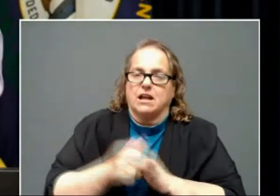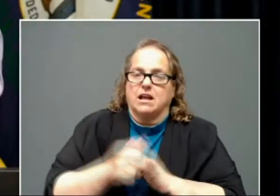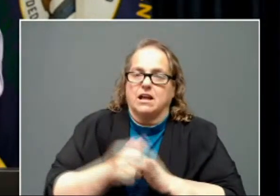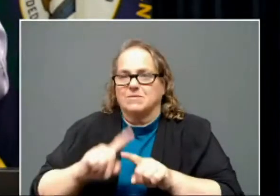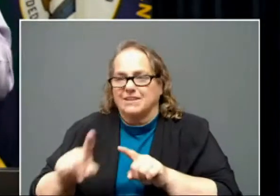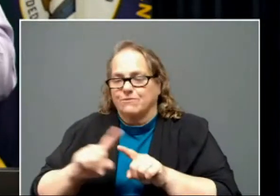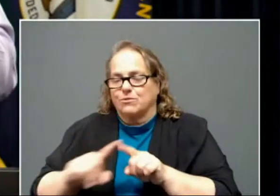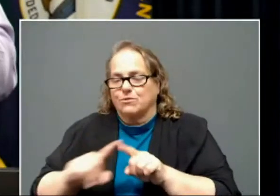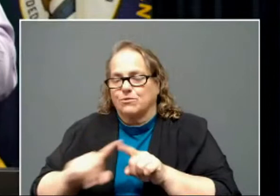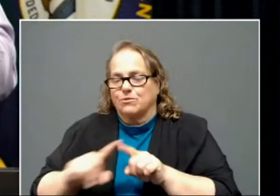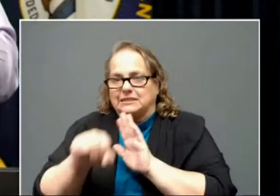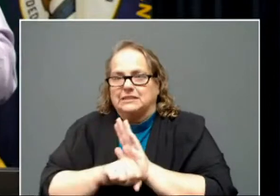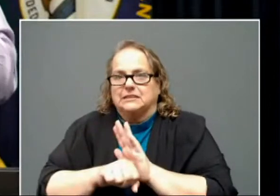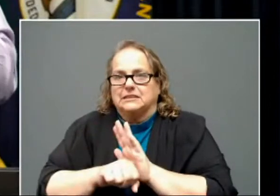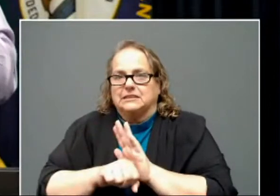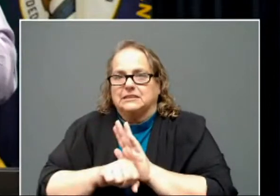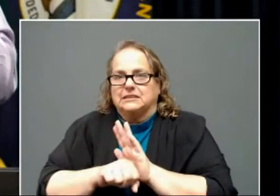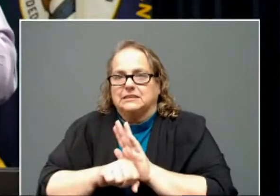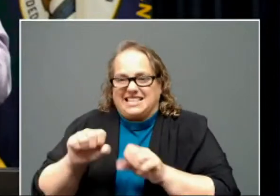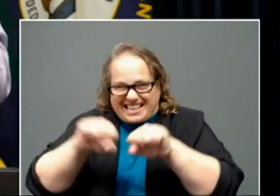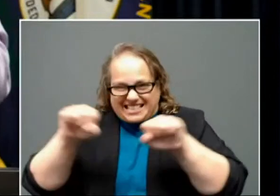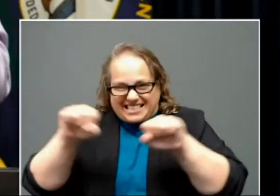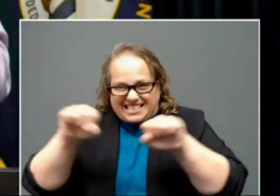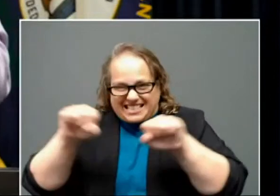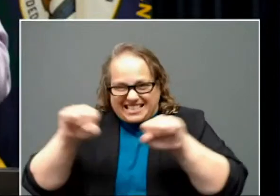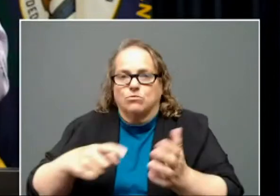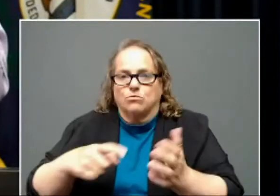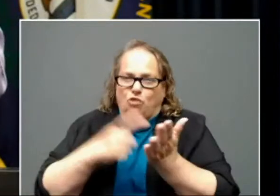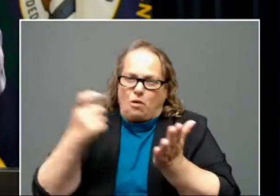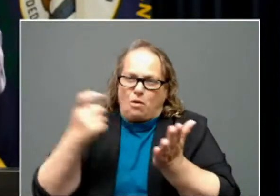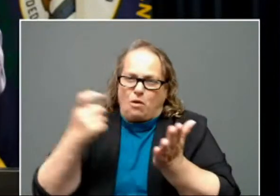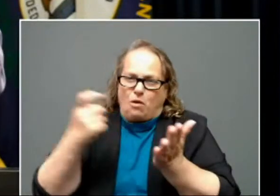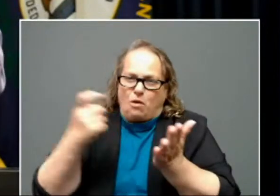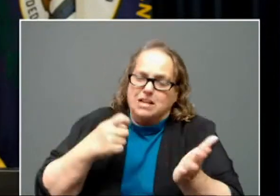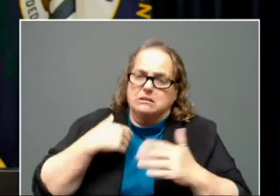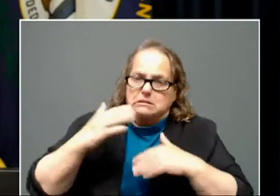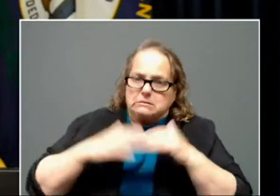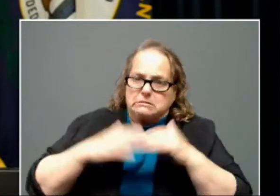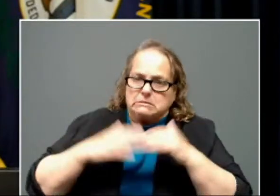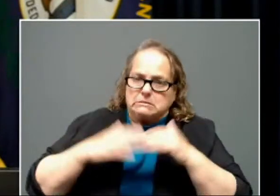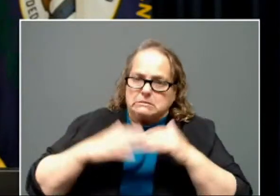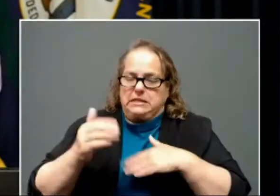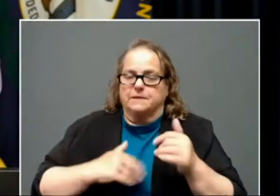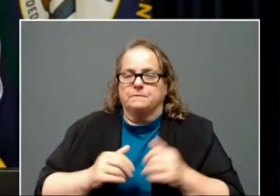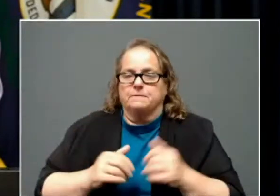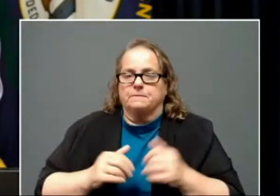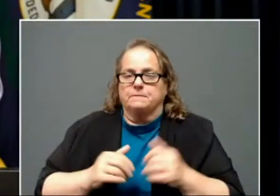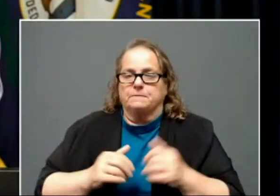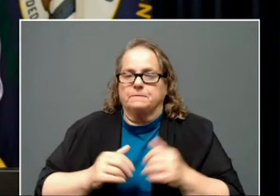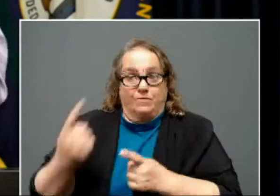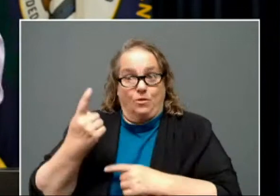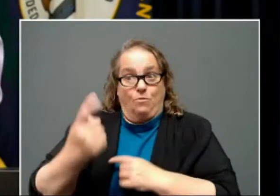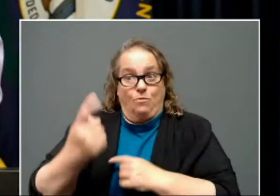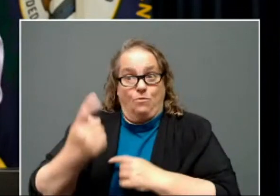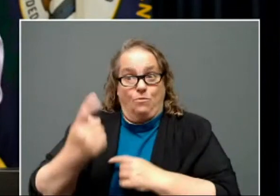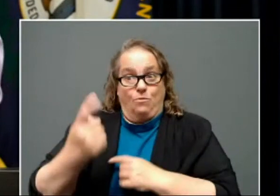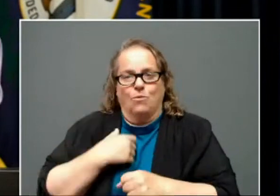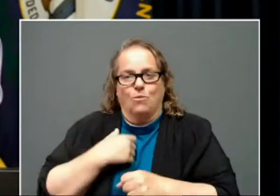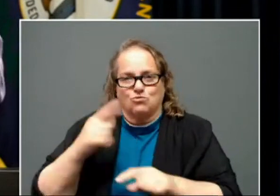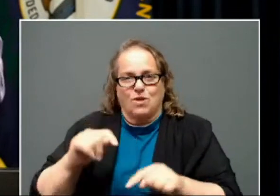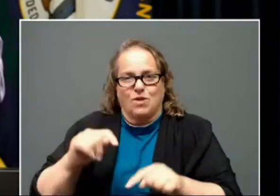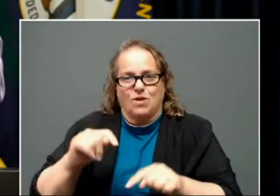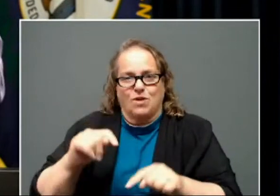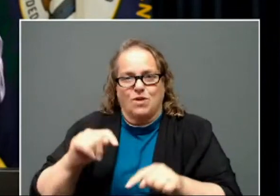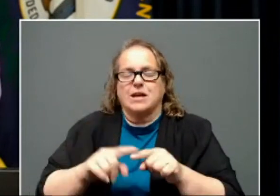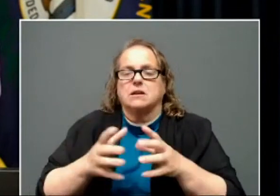order to do this. We have worked methodically over the last year to do as much electronic reporting as we can, and we've